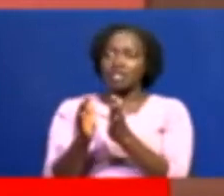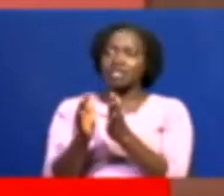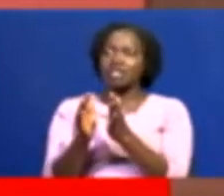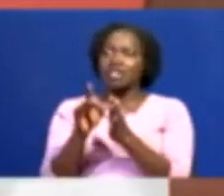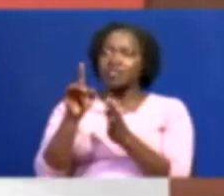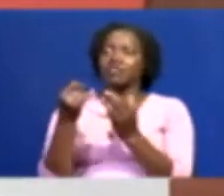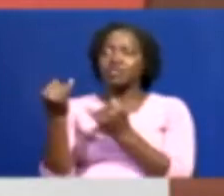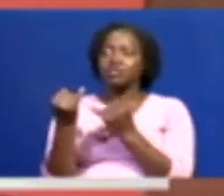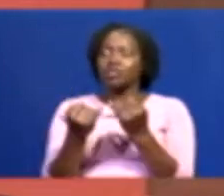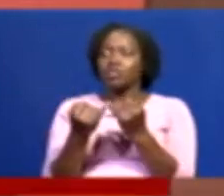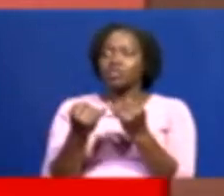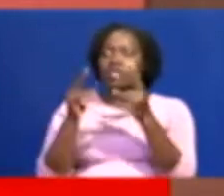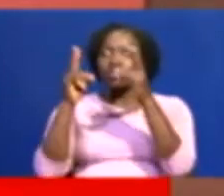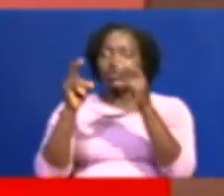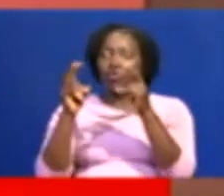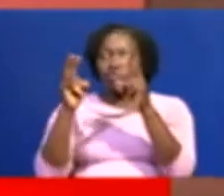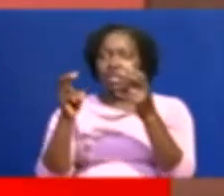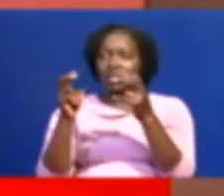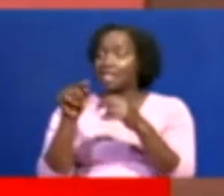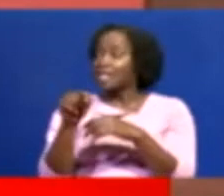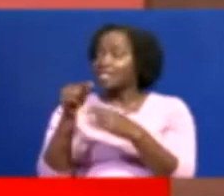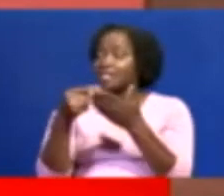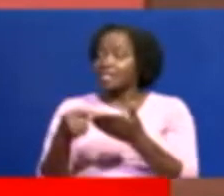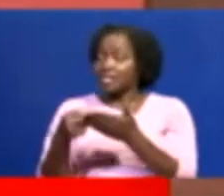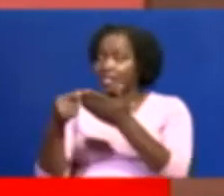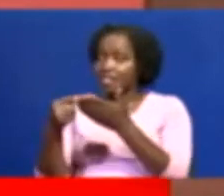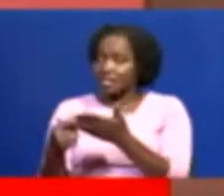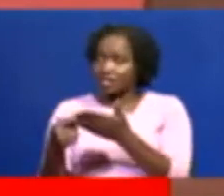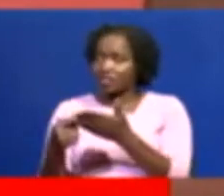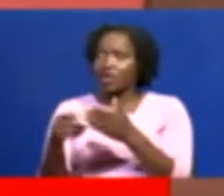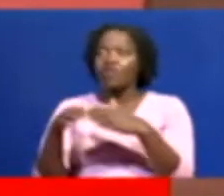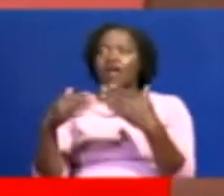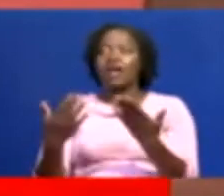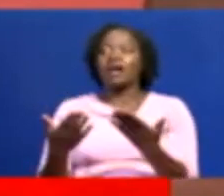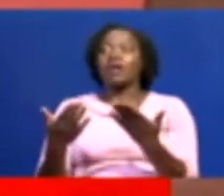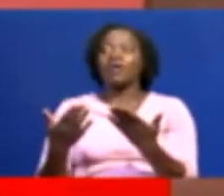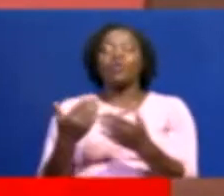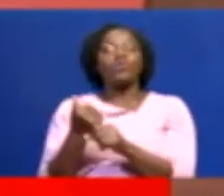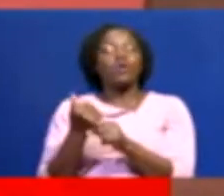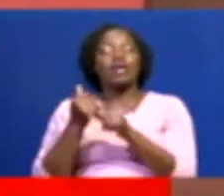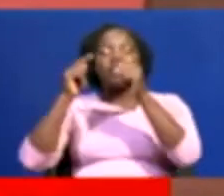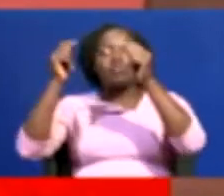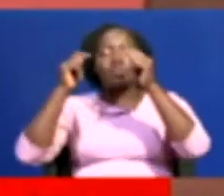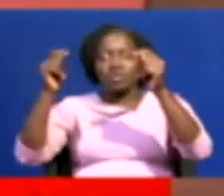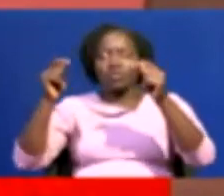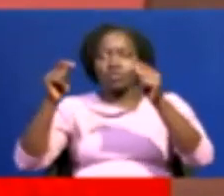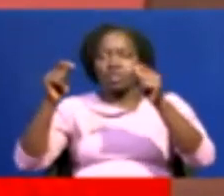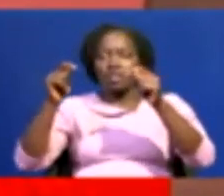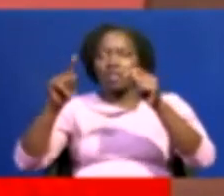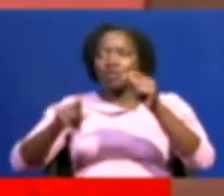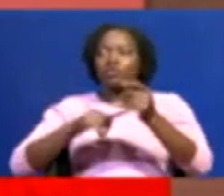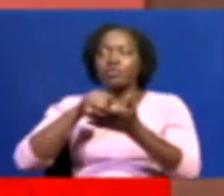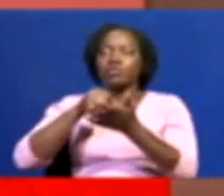to introduce that topic, that discussion of how to do a demonstration need to be included